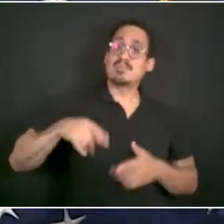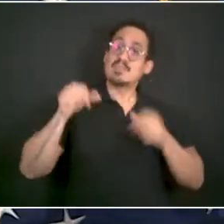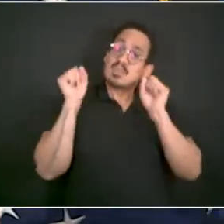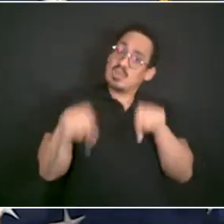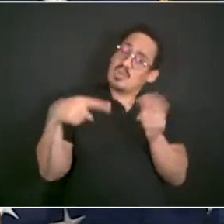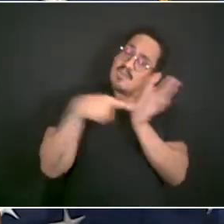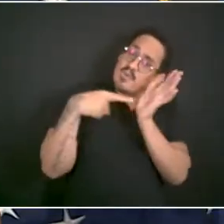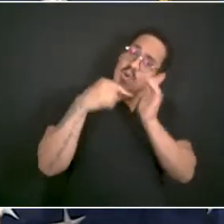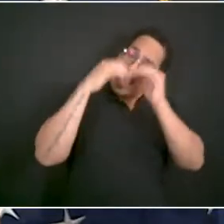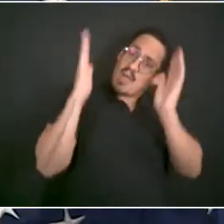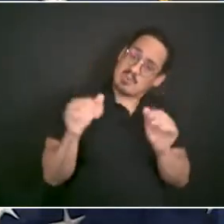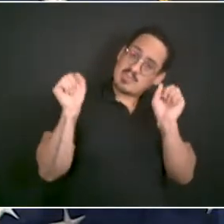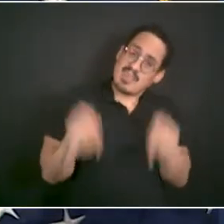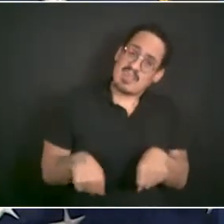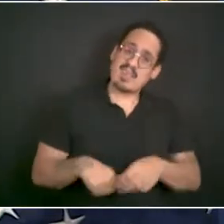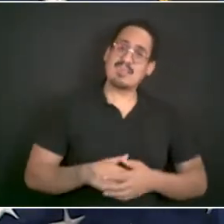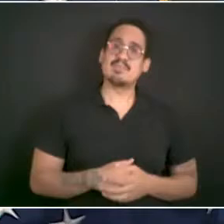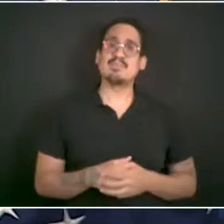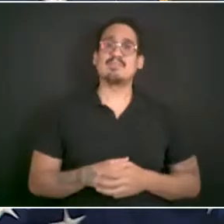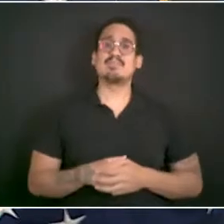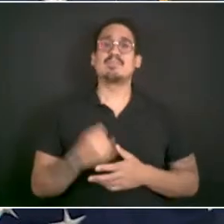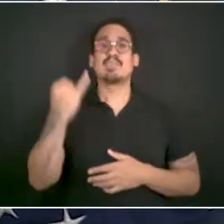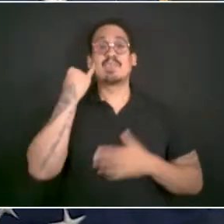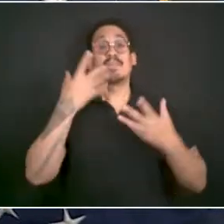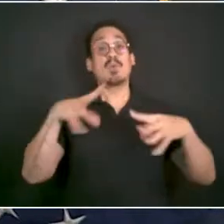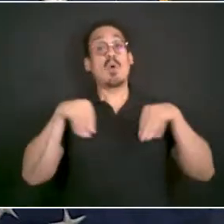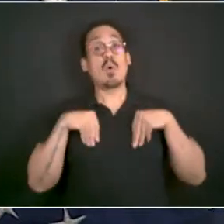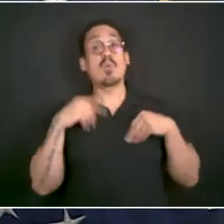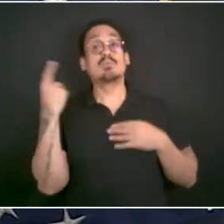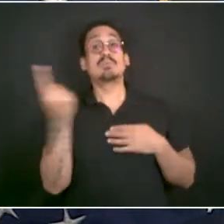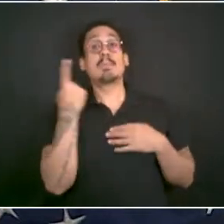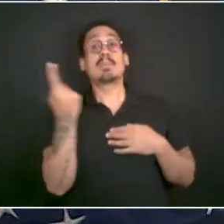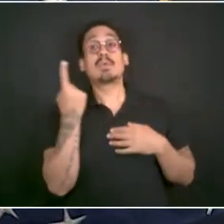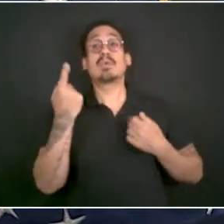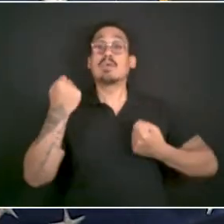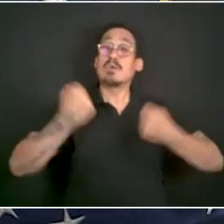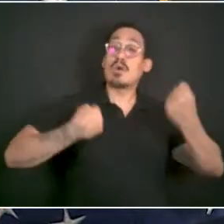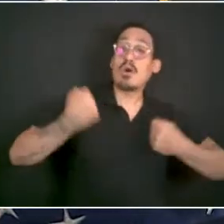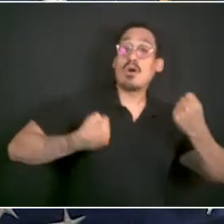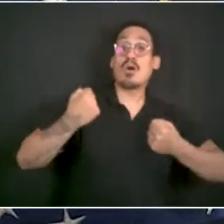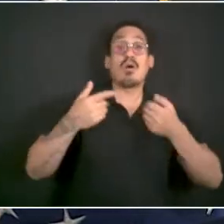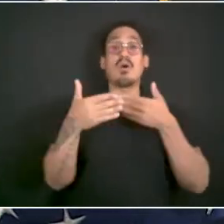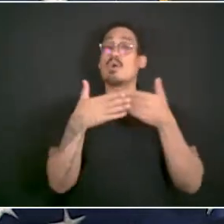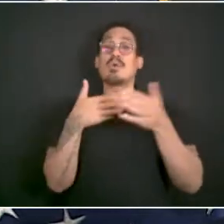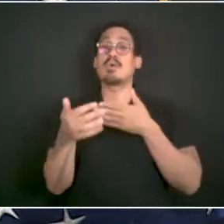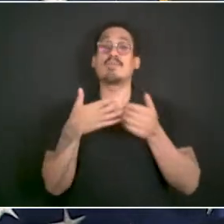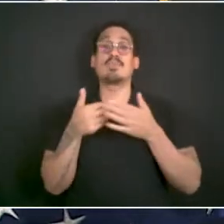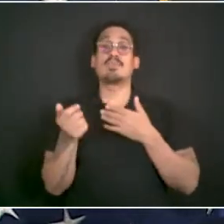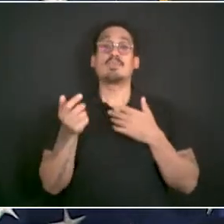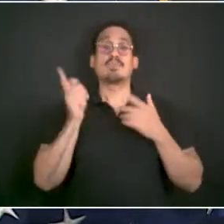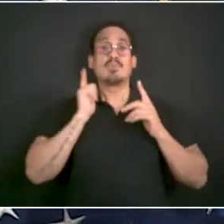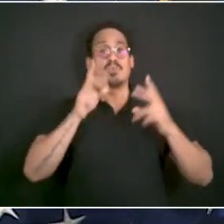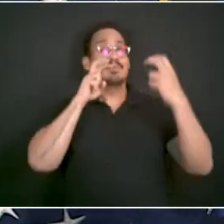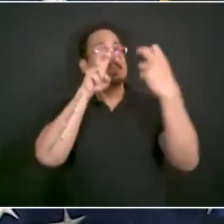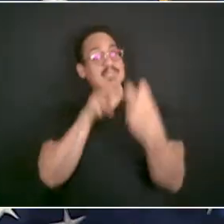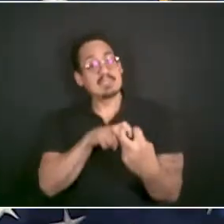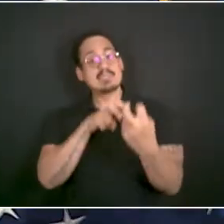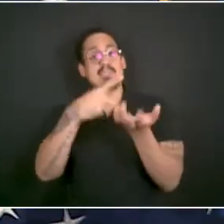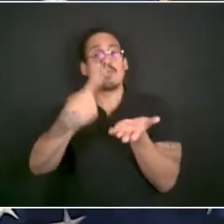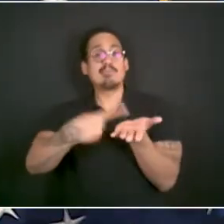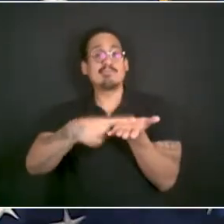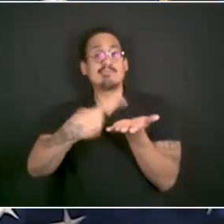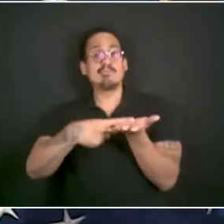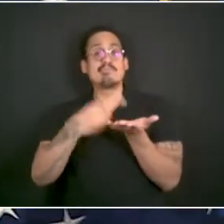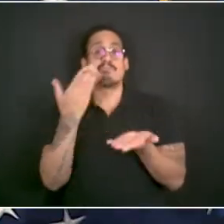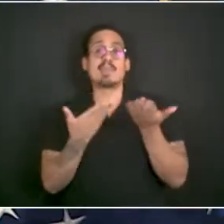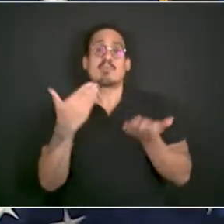looking at owning something, let's tie you in with the Hebrew Free Loan Society, with Sony Mayor, State of New York Mortgage Agency, to close the gap on the financial hurdle for you to